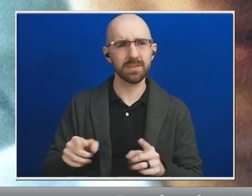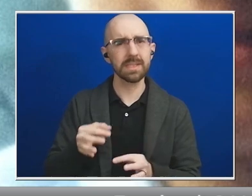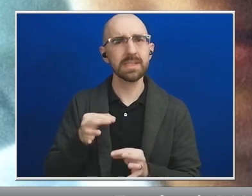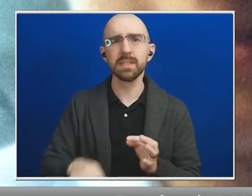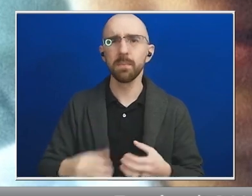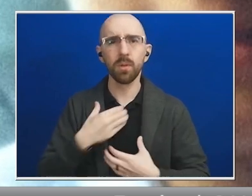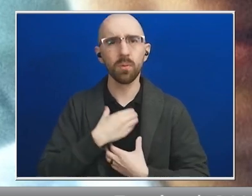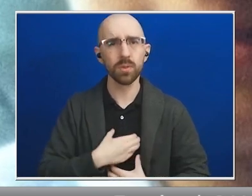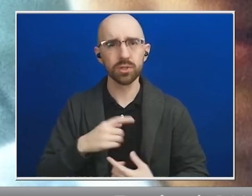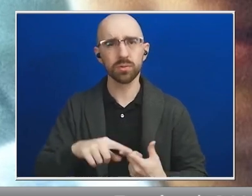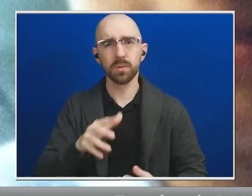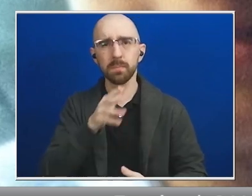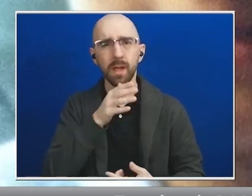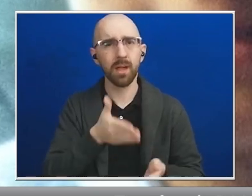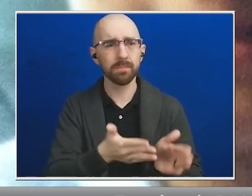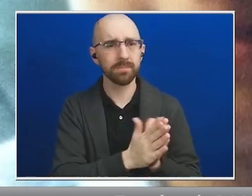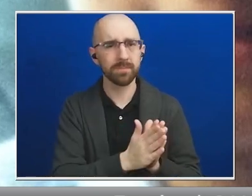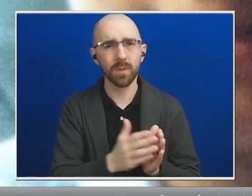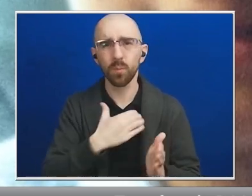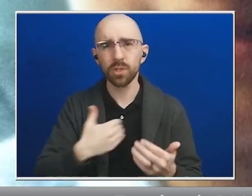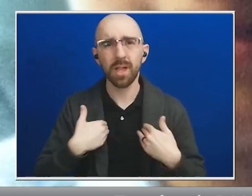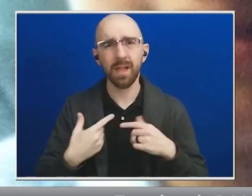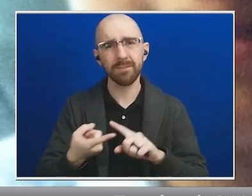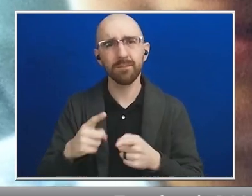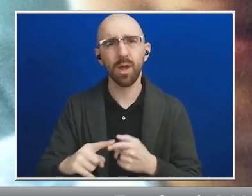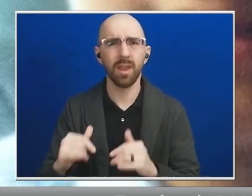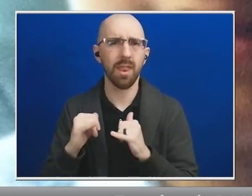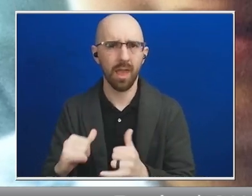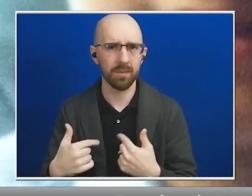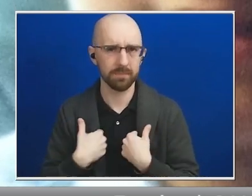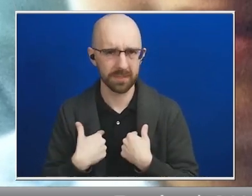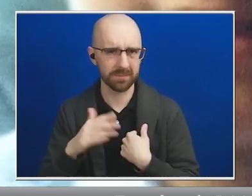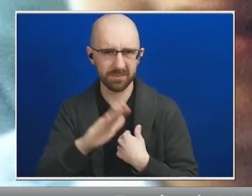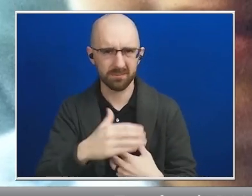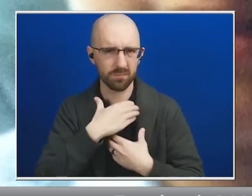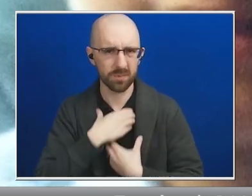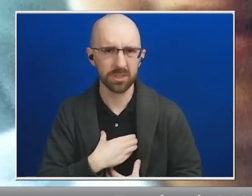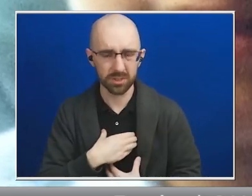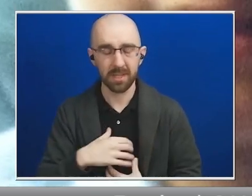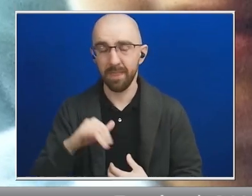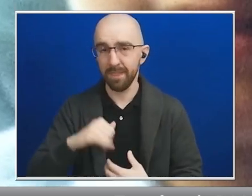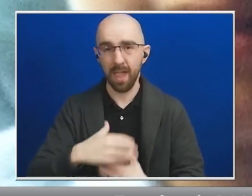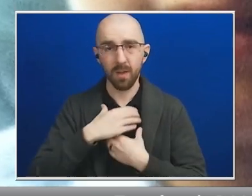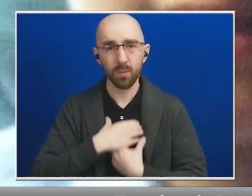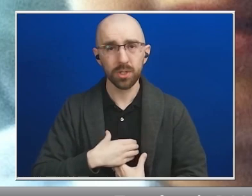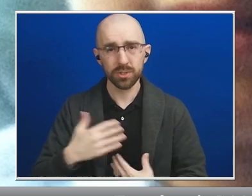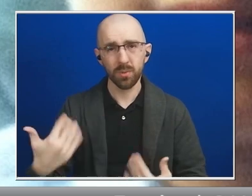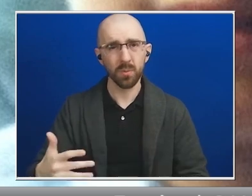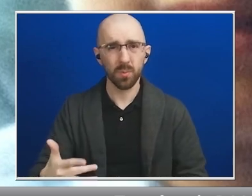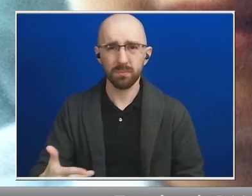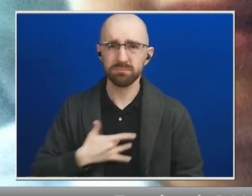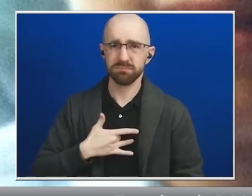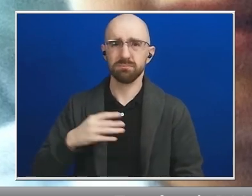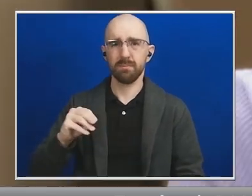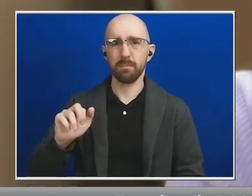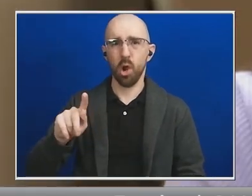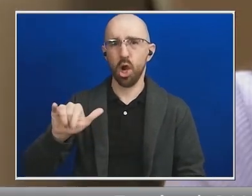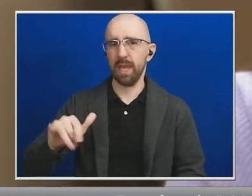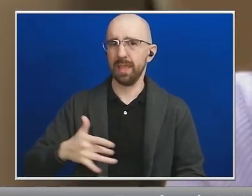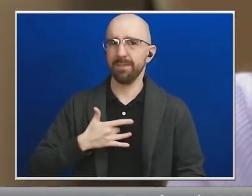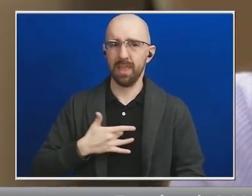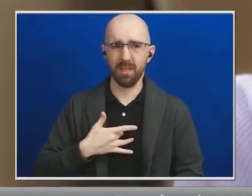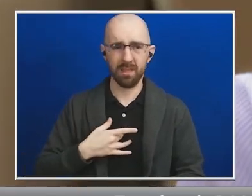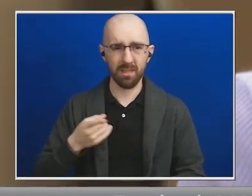I just wish I had a friend that was like me. That wish hit Marty hard. You hurt, you don't know what